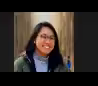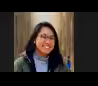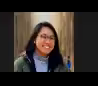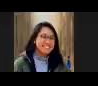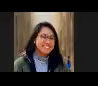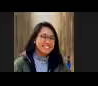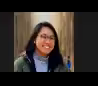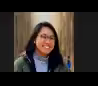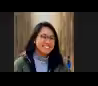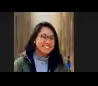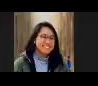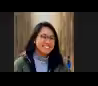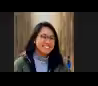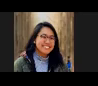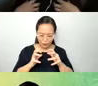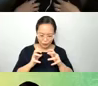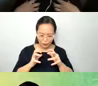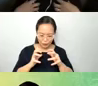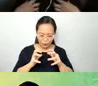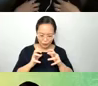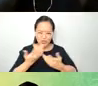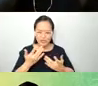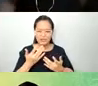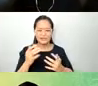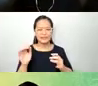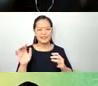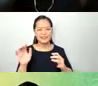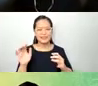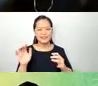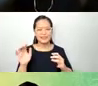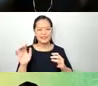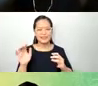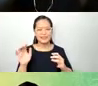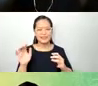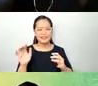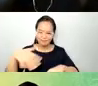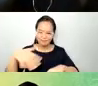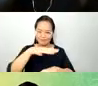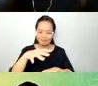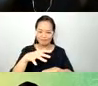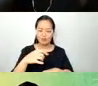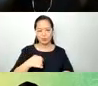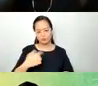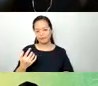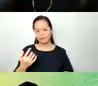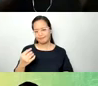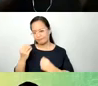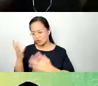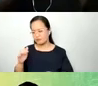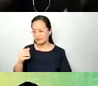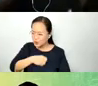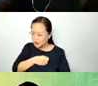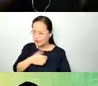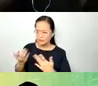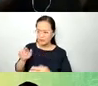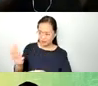that I want to tell this story as a cautionary tale to everyone. So what happened is I apologized to the guy and asked him if